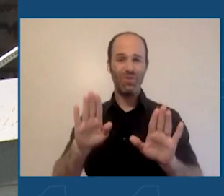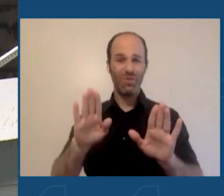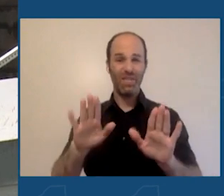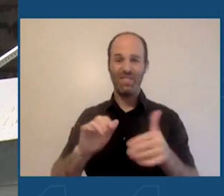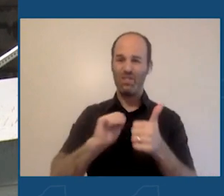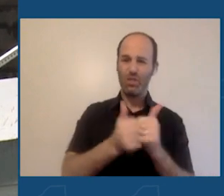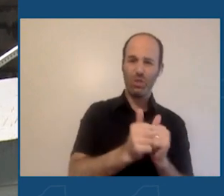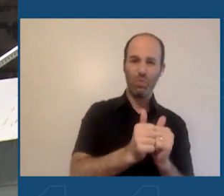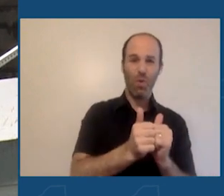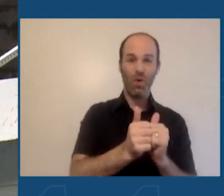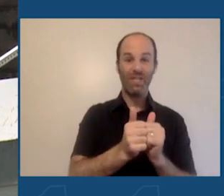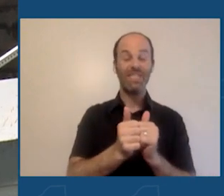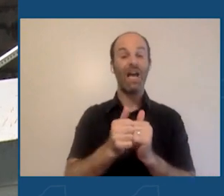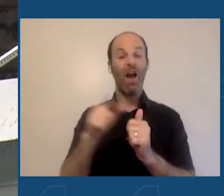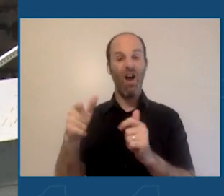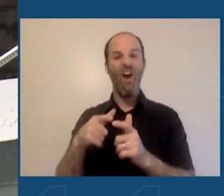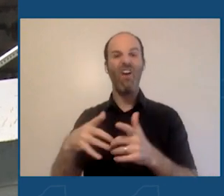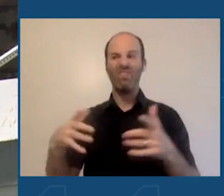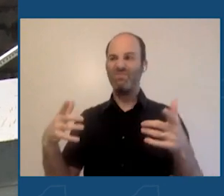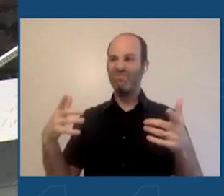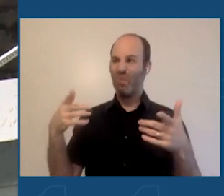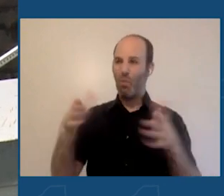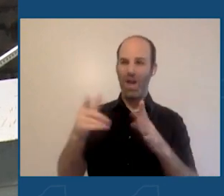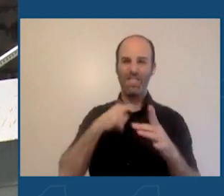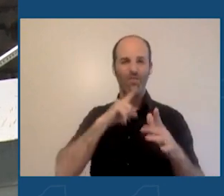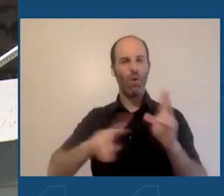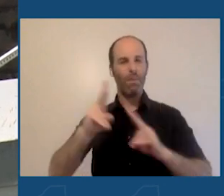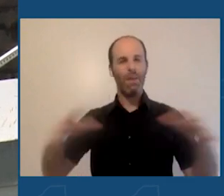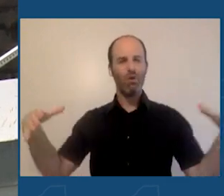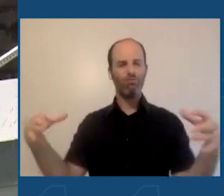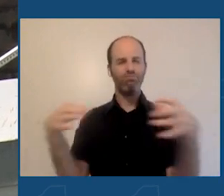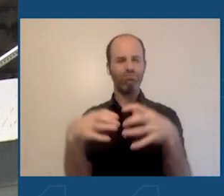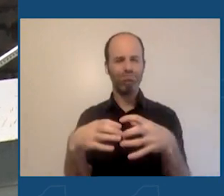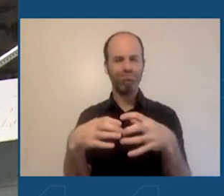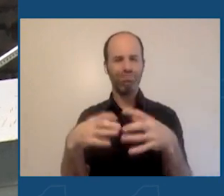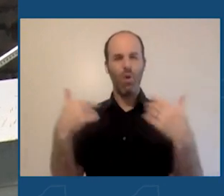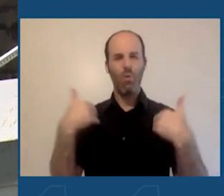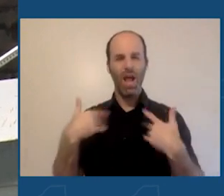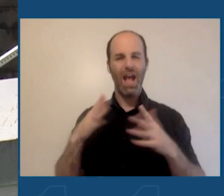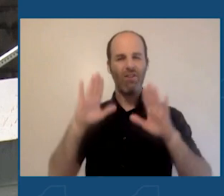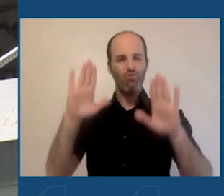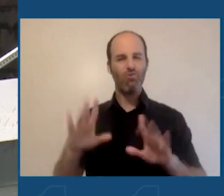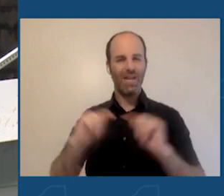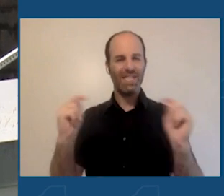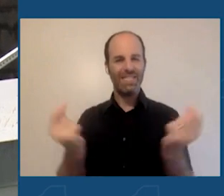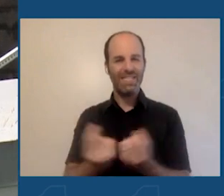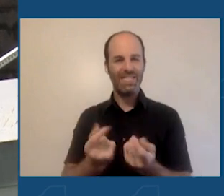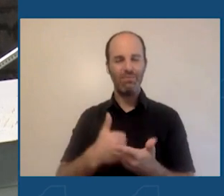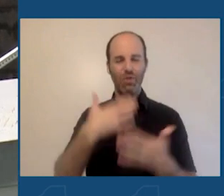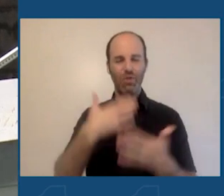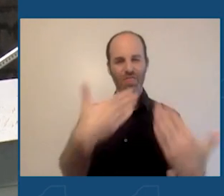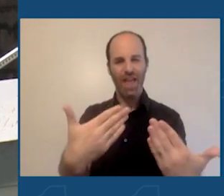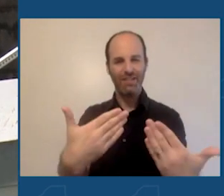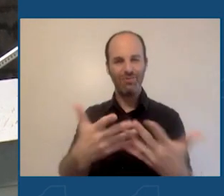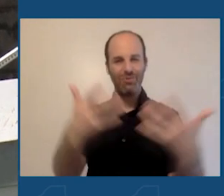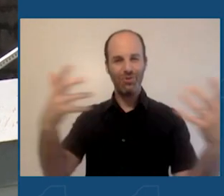competition are unifiers, and we have a great team. So thank you very much.